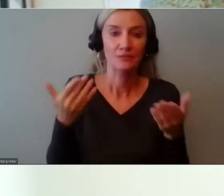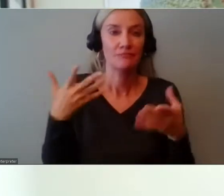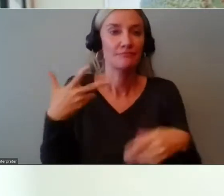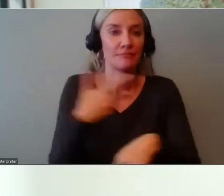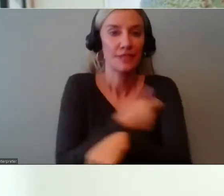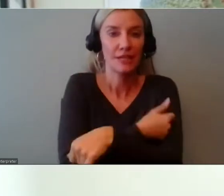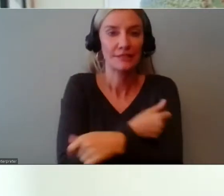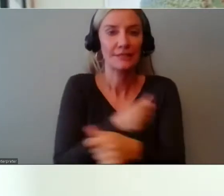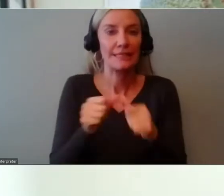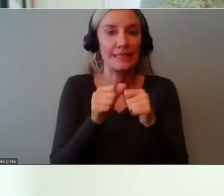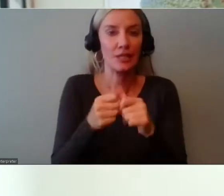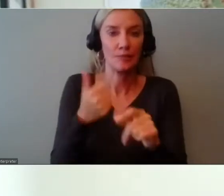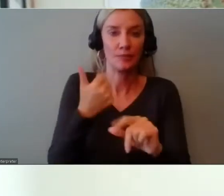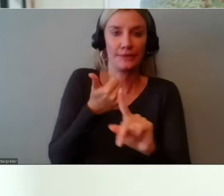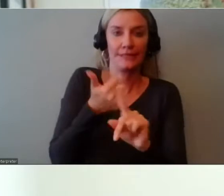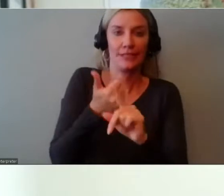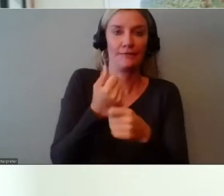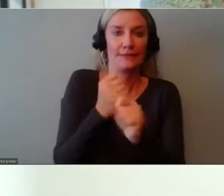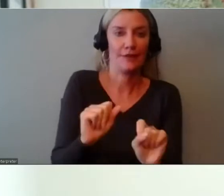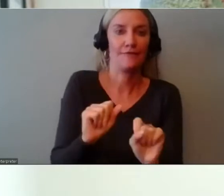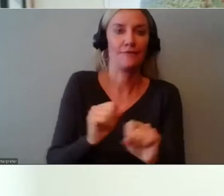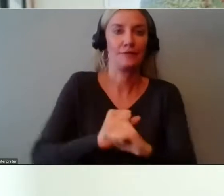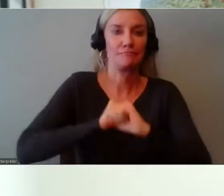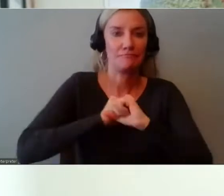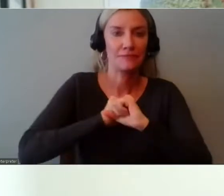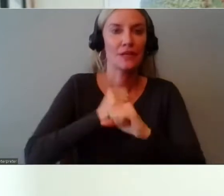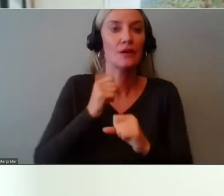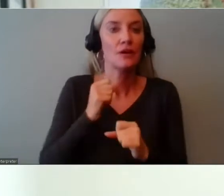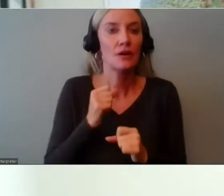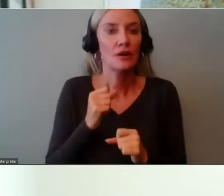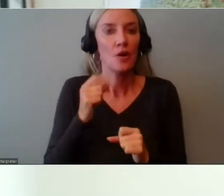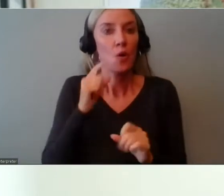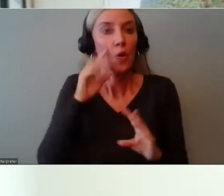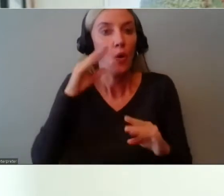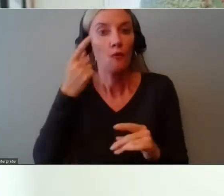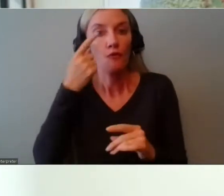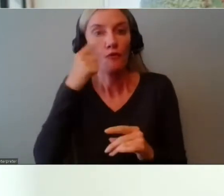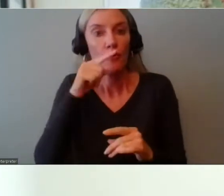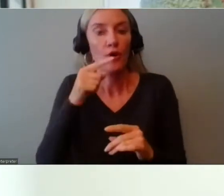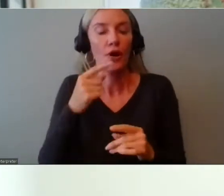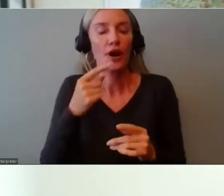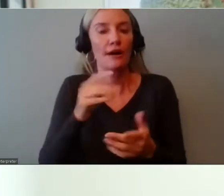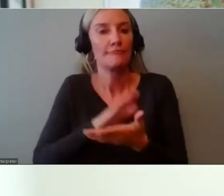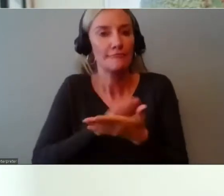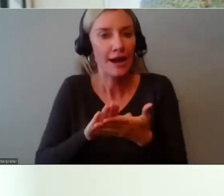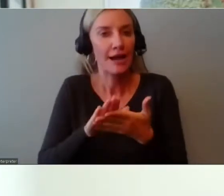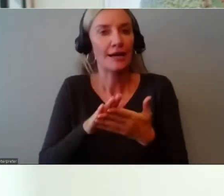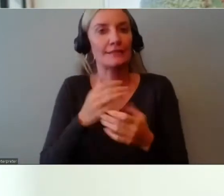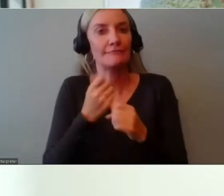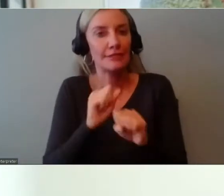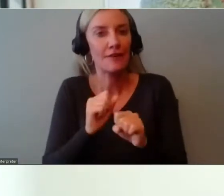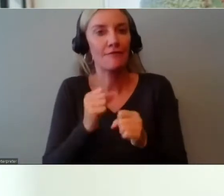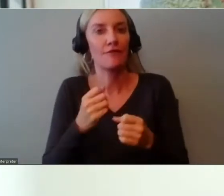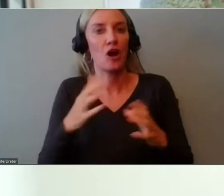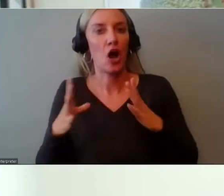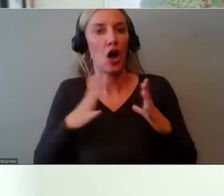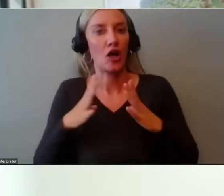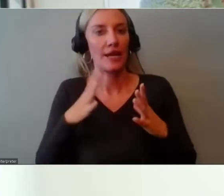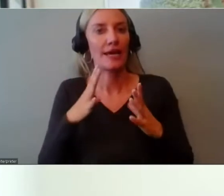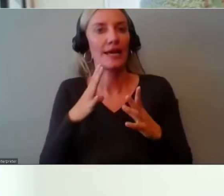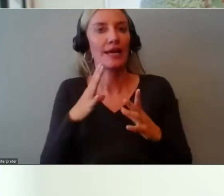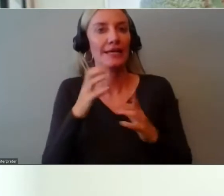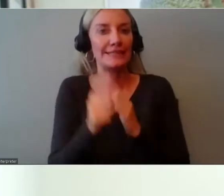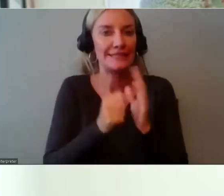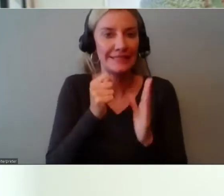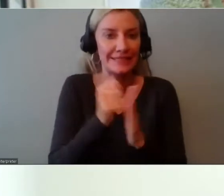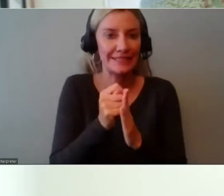and let's keep ourselves safe, and hope for a much nicer holiday season than we had last winter and